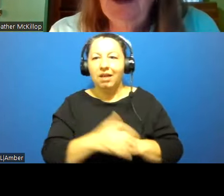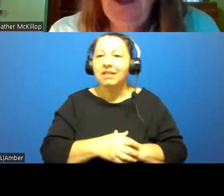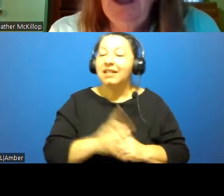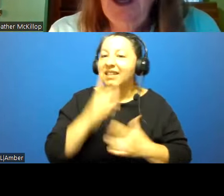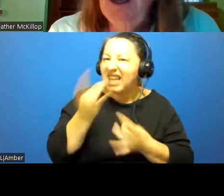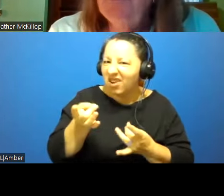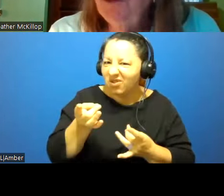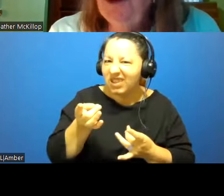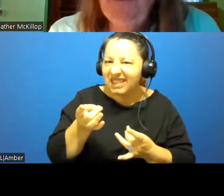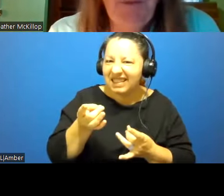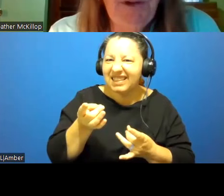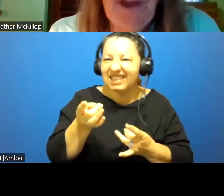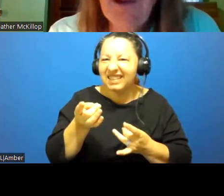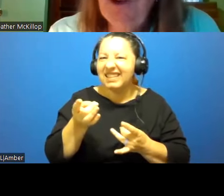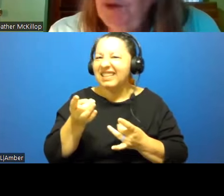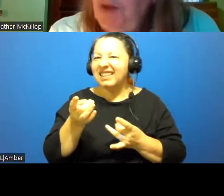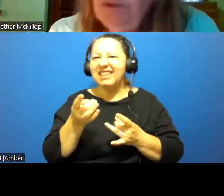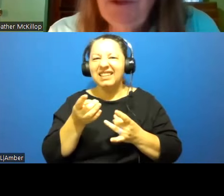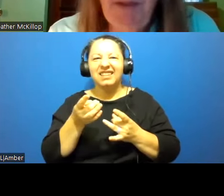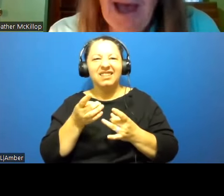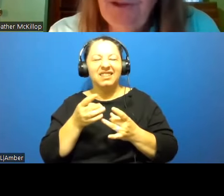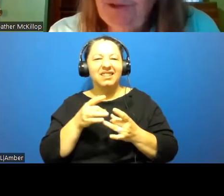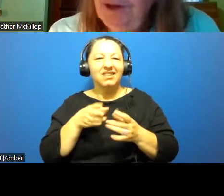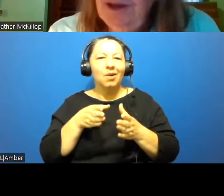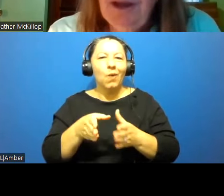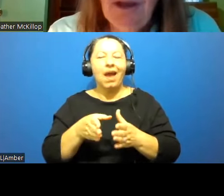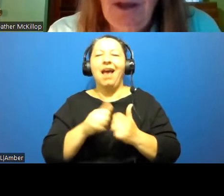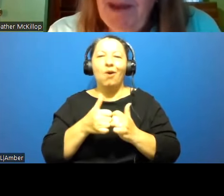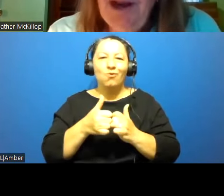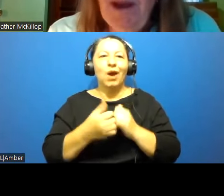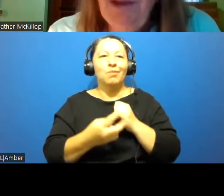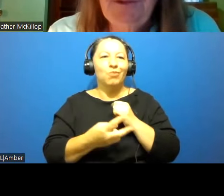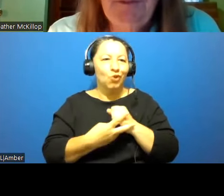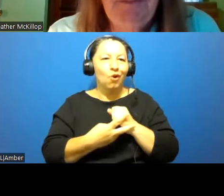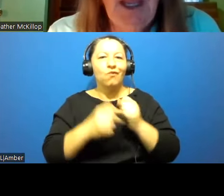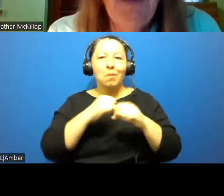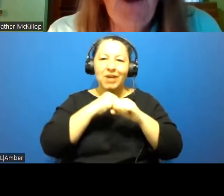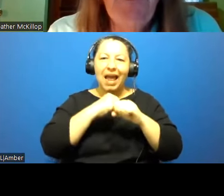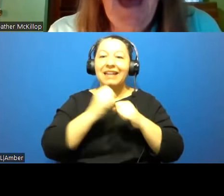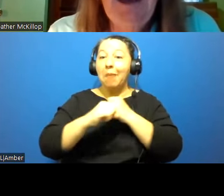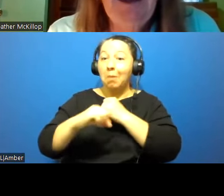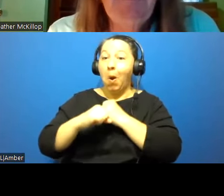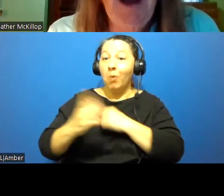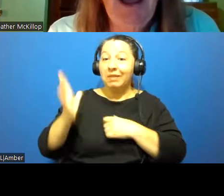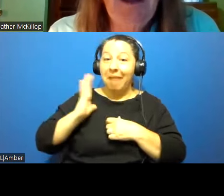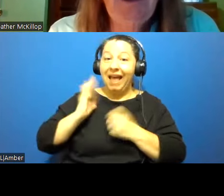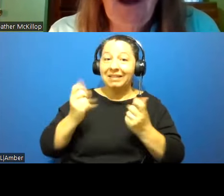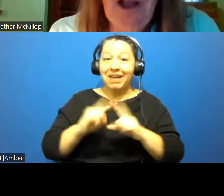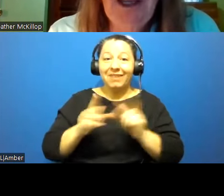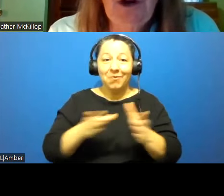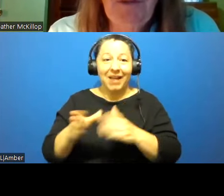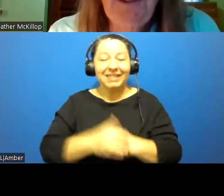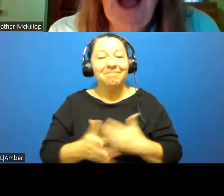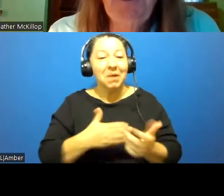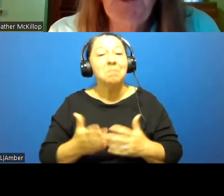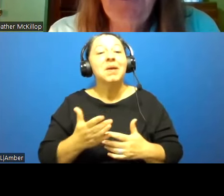to preserve and protect and promote the past in many ways. So then my